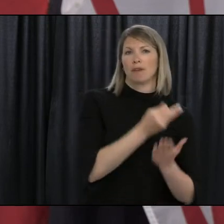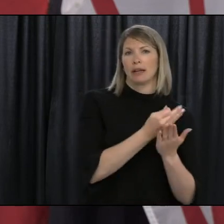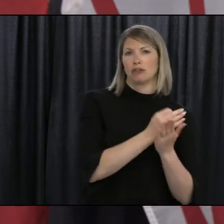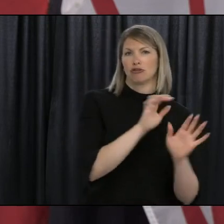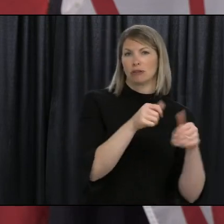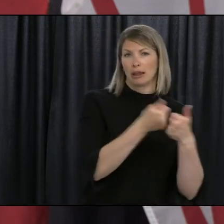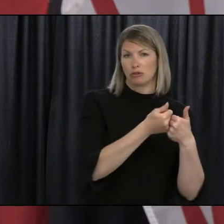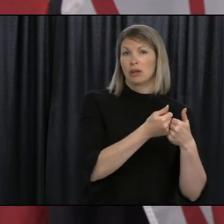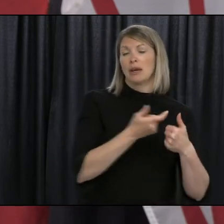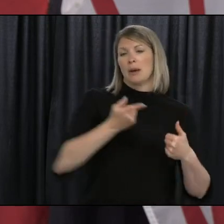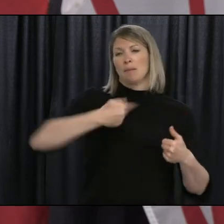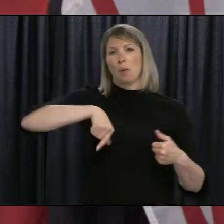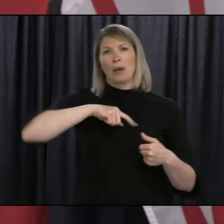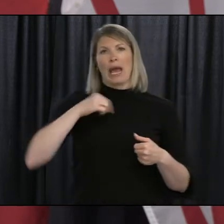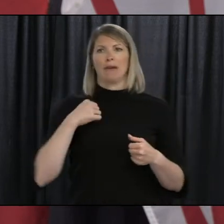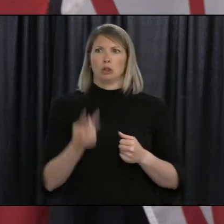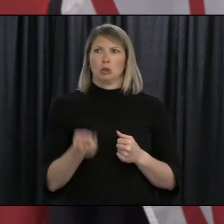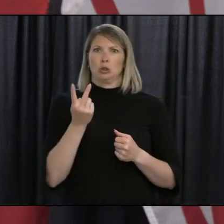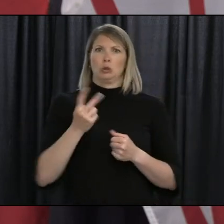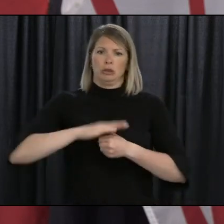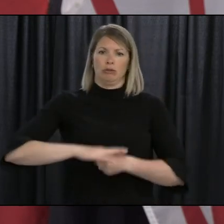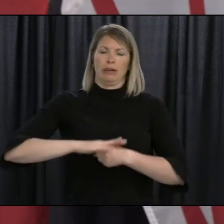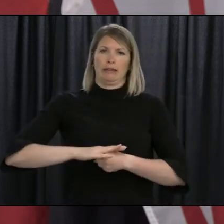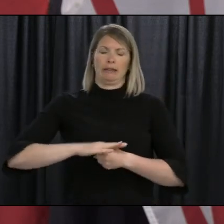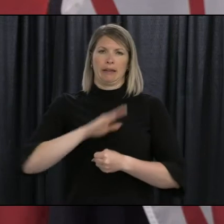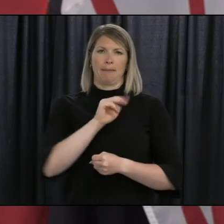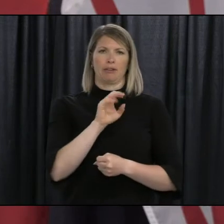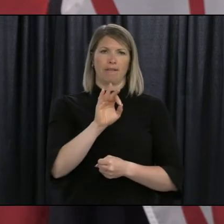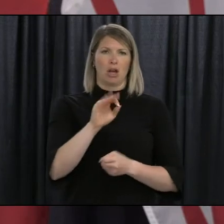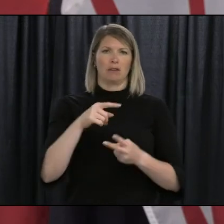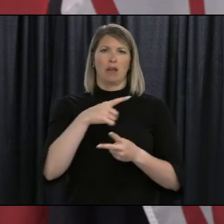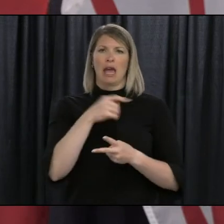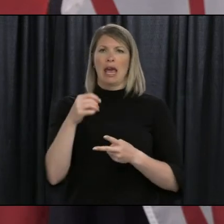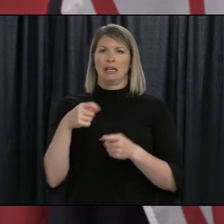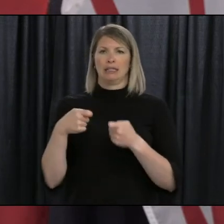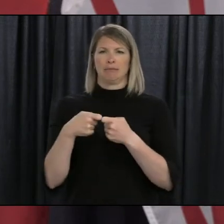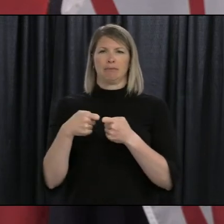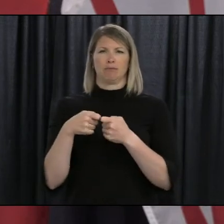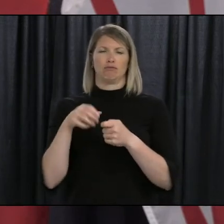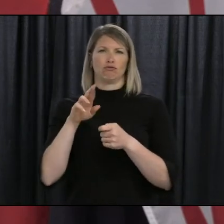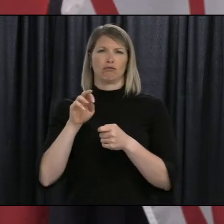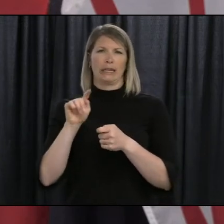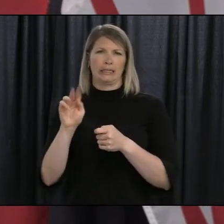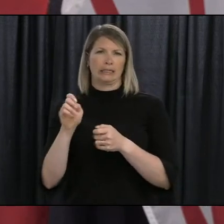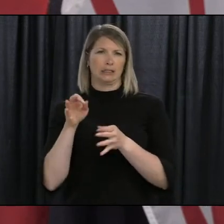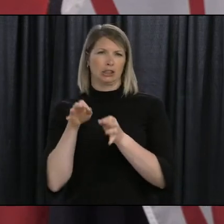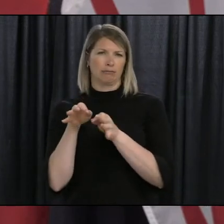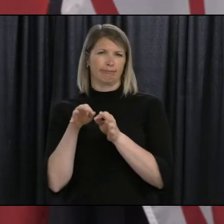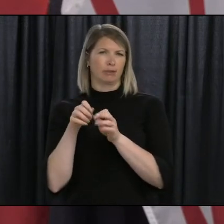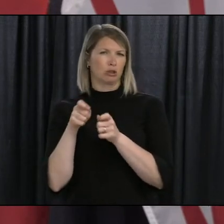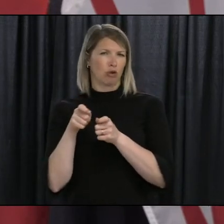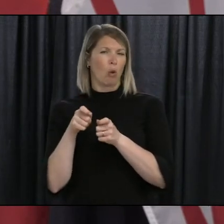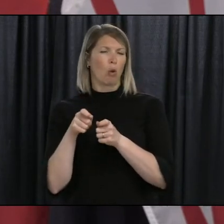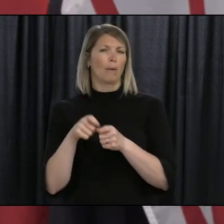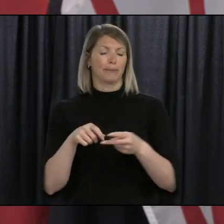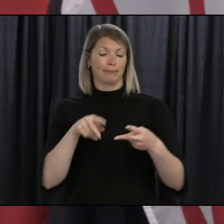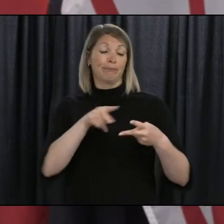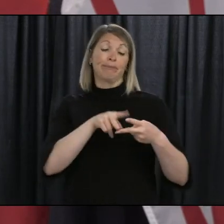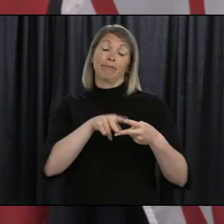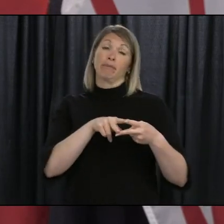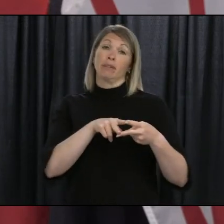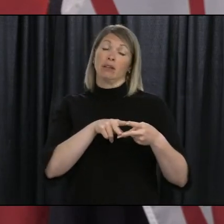challenges. It remains a priority. It obviously got sidetracked